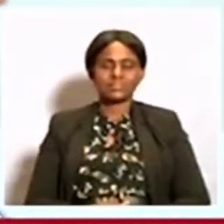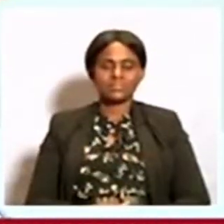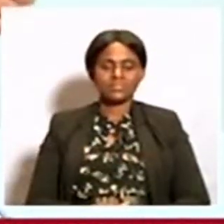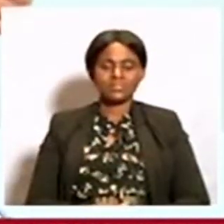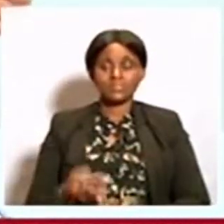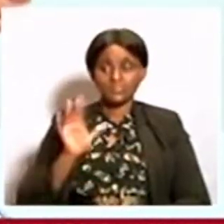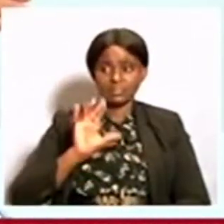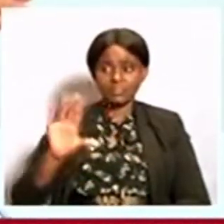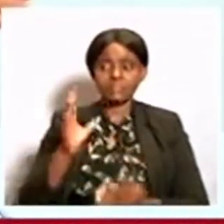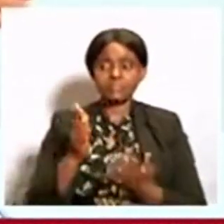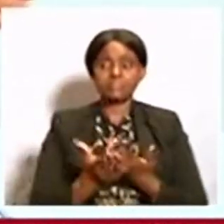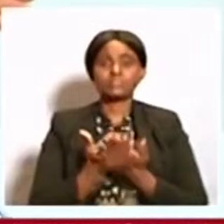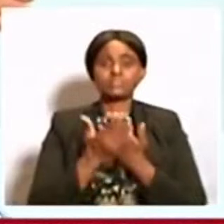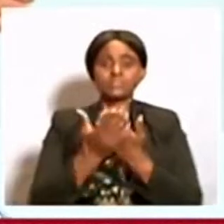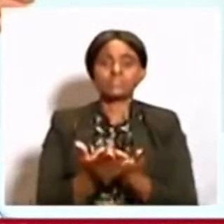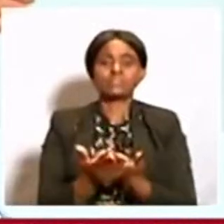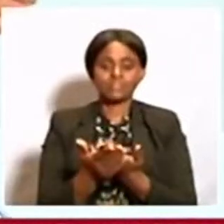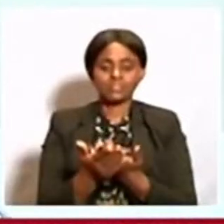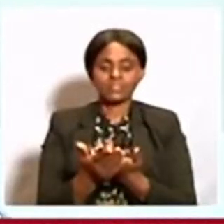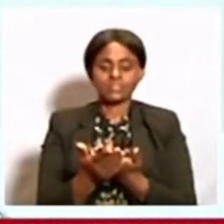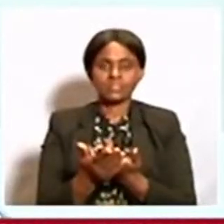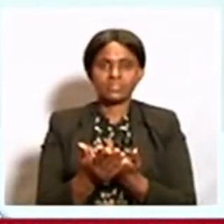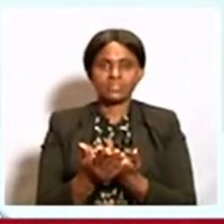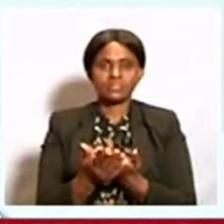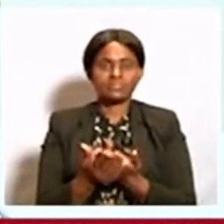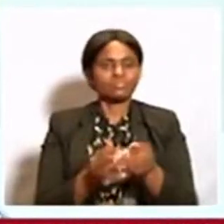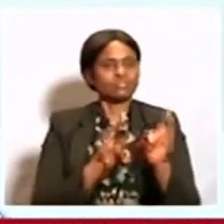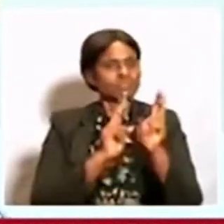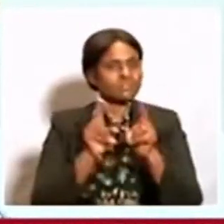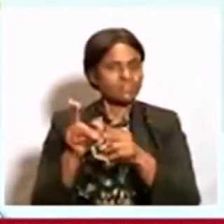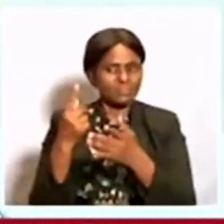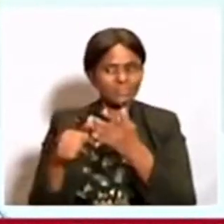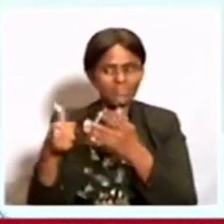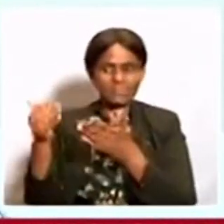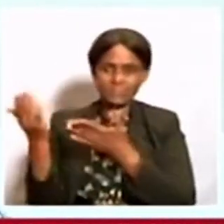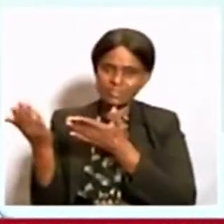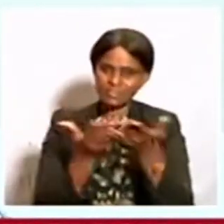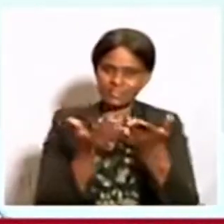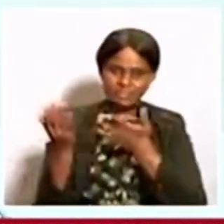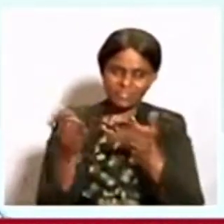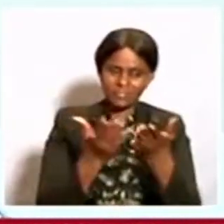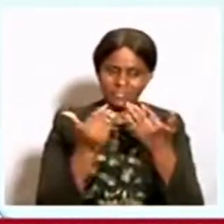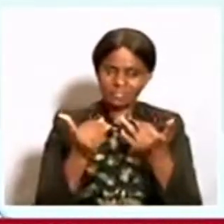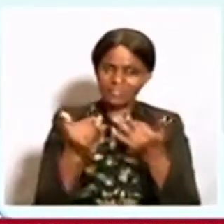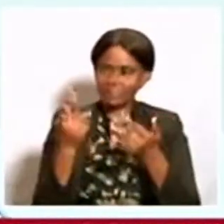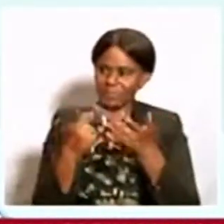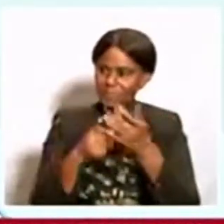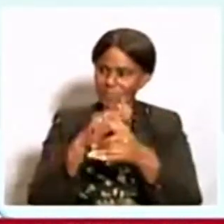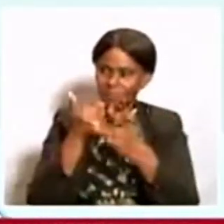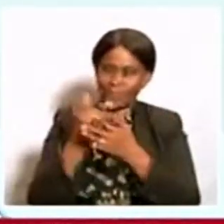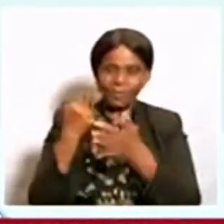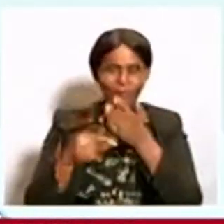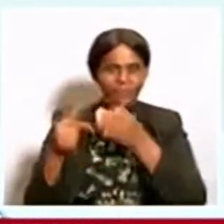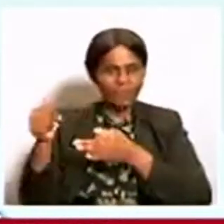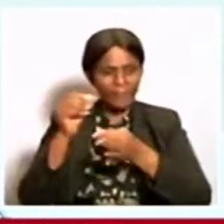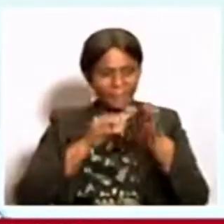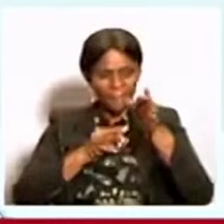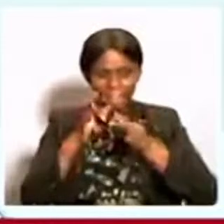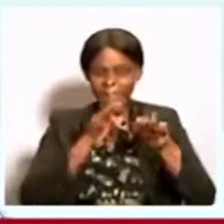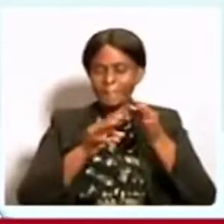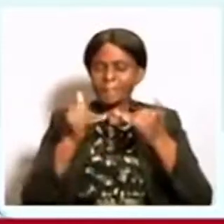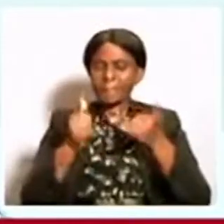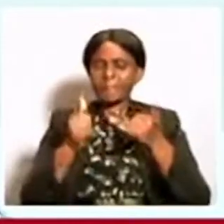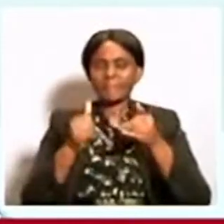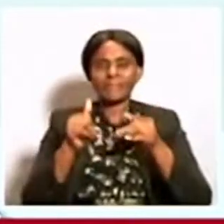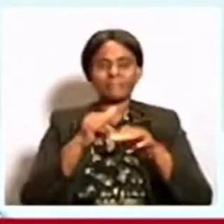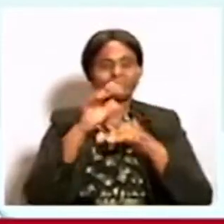your submission, because the responses that you are providing to to